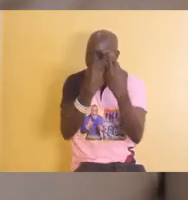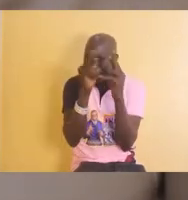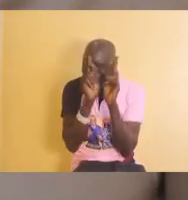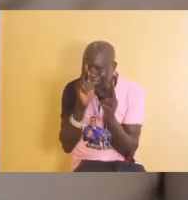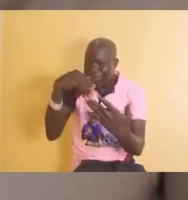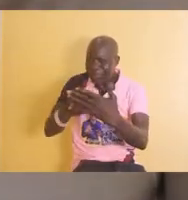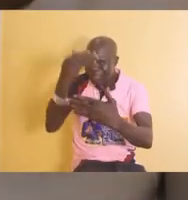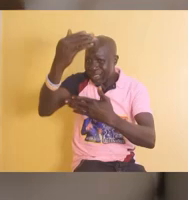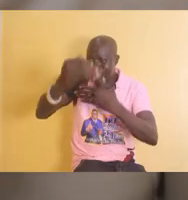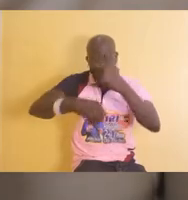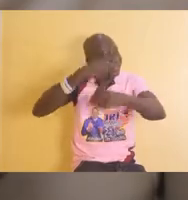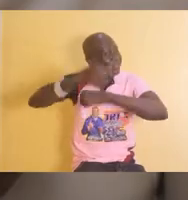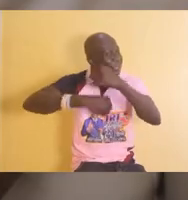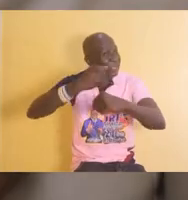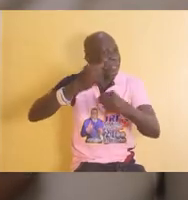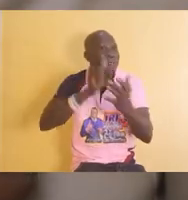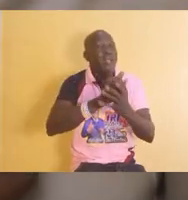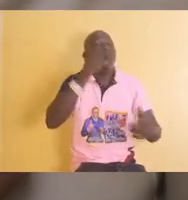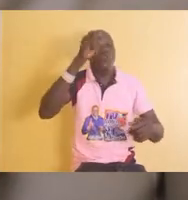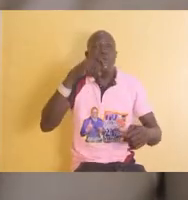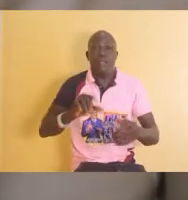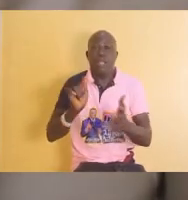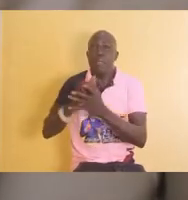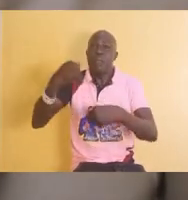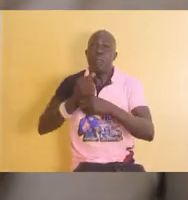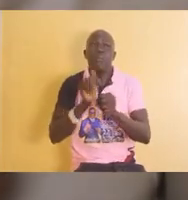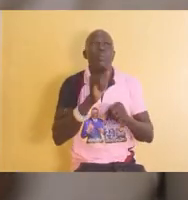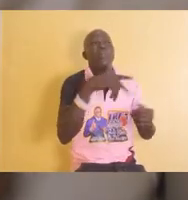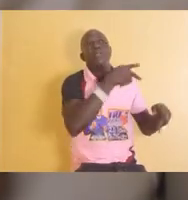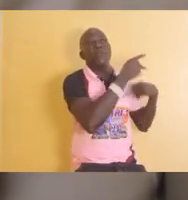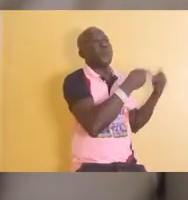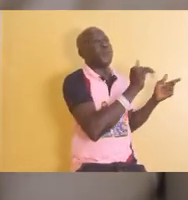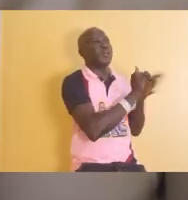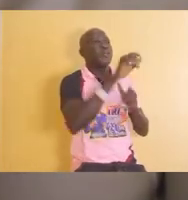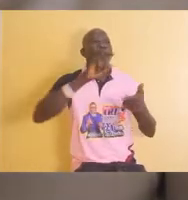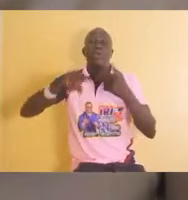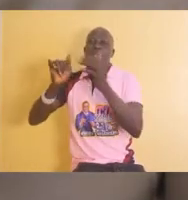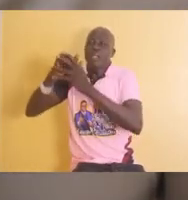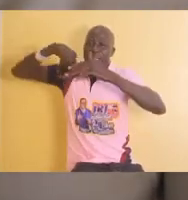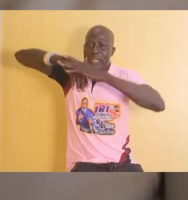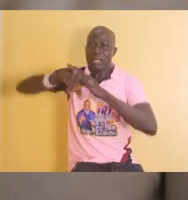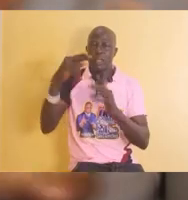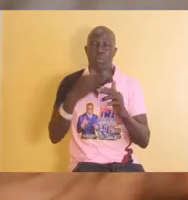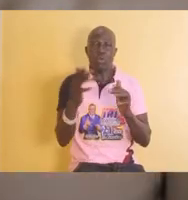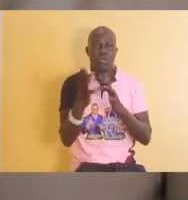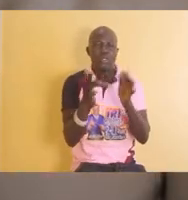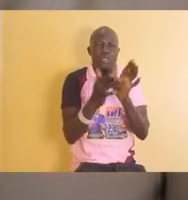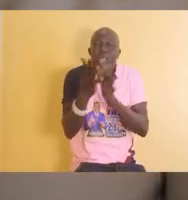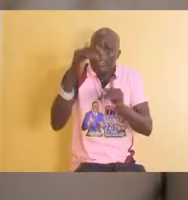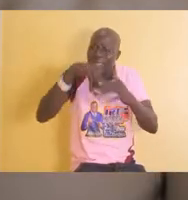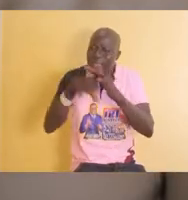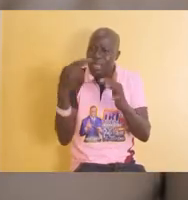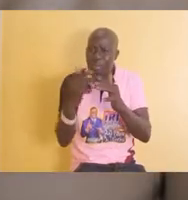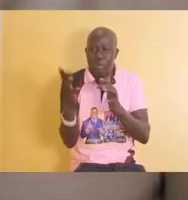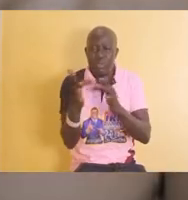Every year, my demon, no, that you will repeat the program. That make that my demon, covenant. The yara the